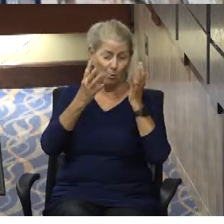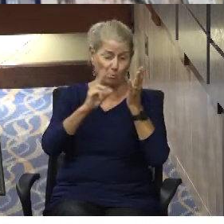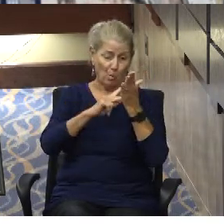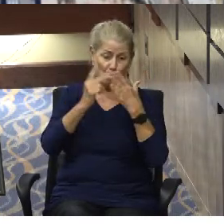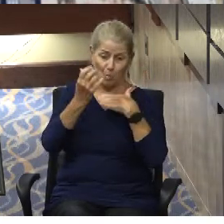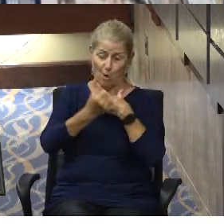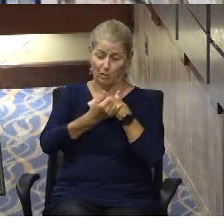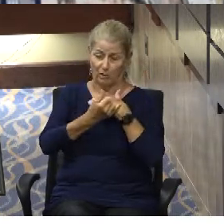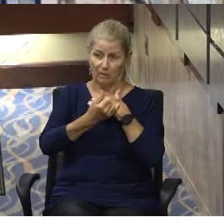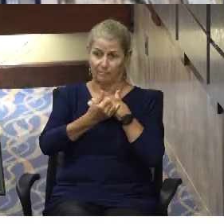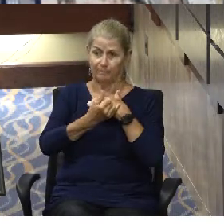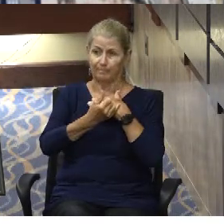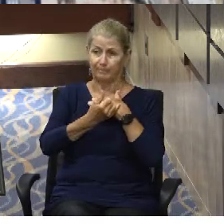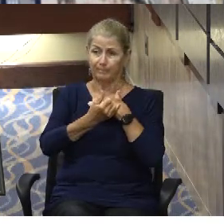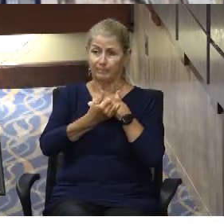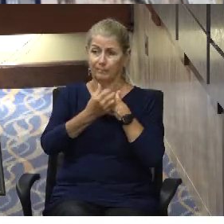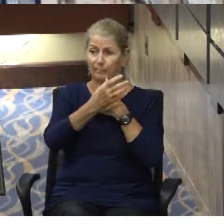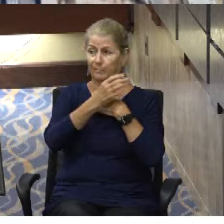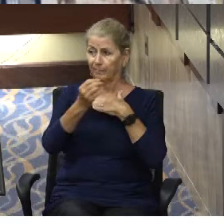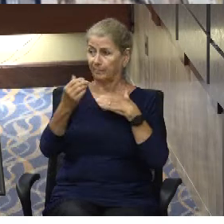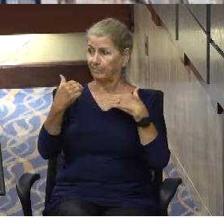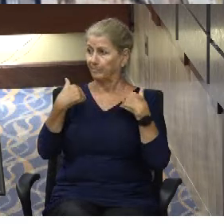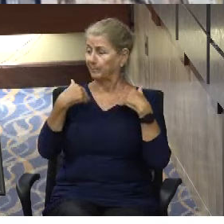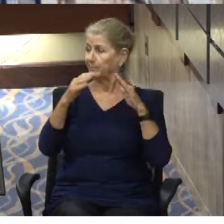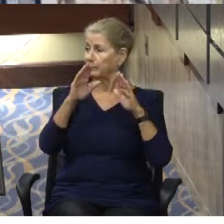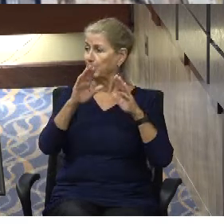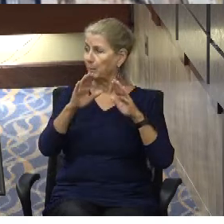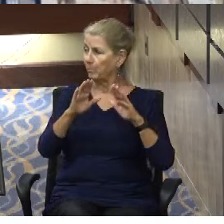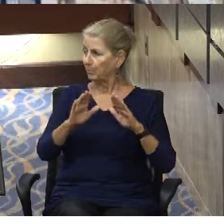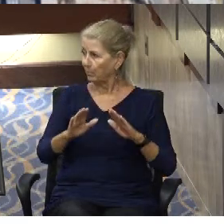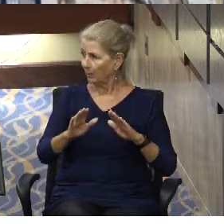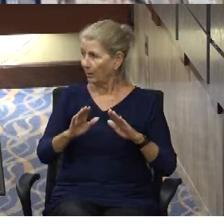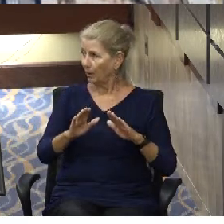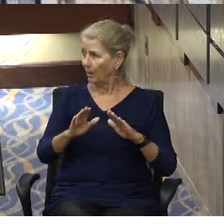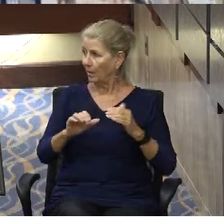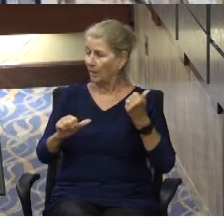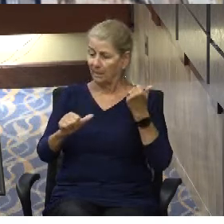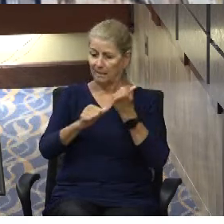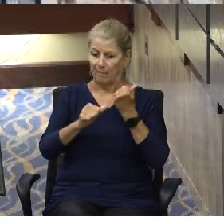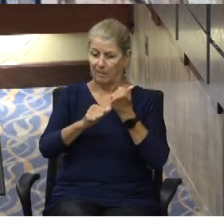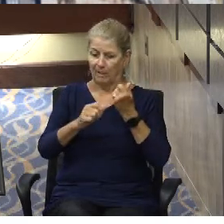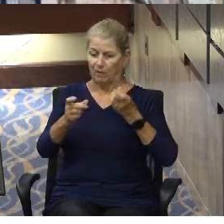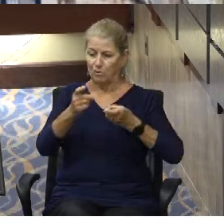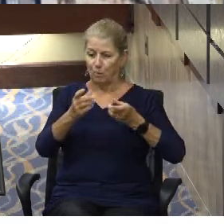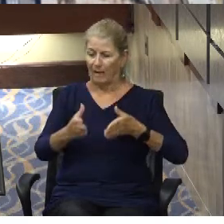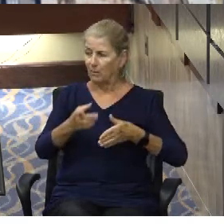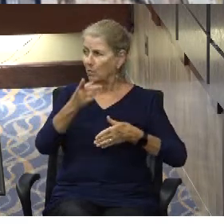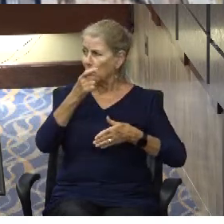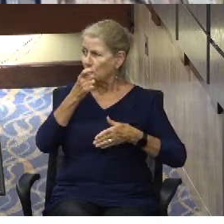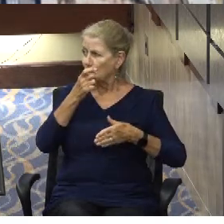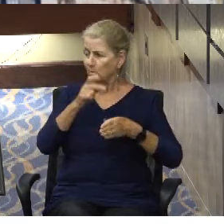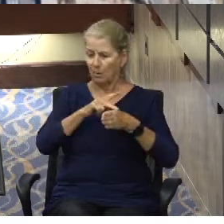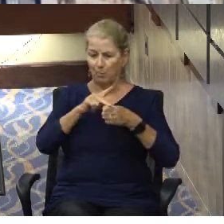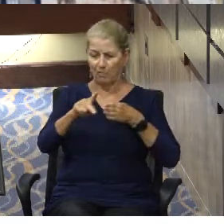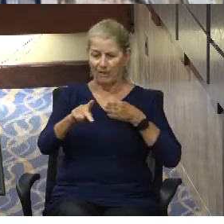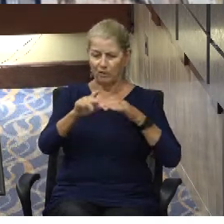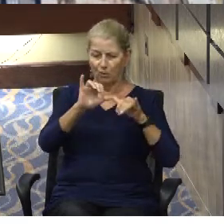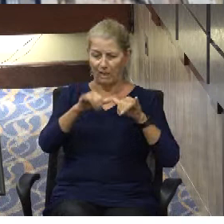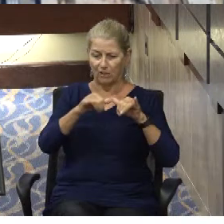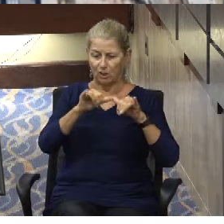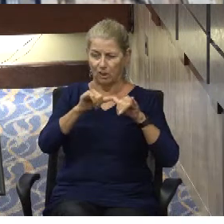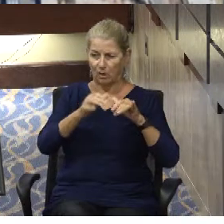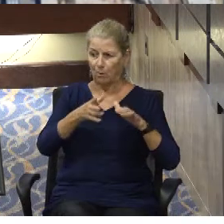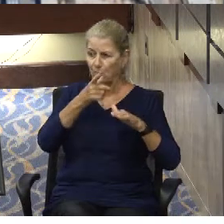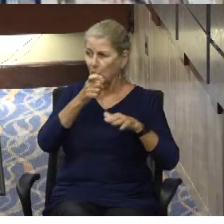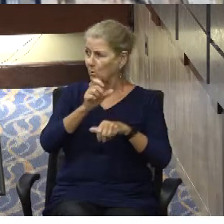projects. And I have a great deputy director who is a professional engineer who